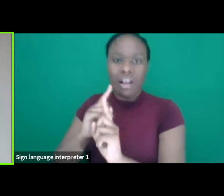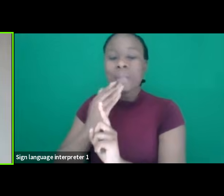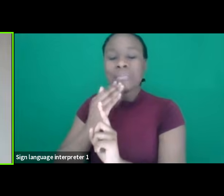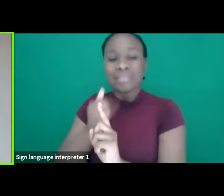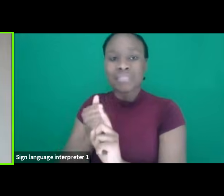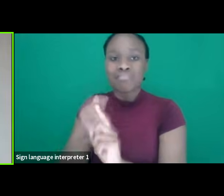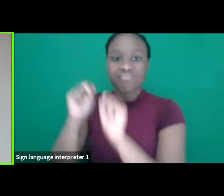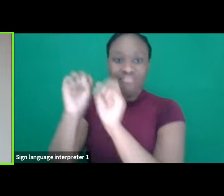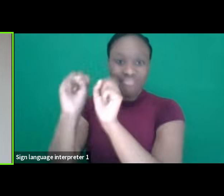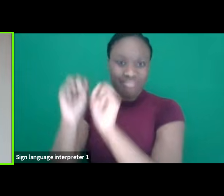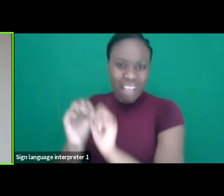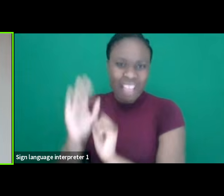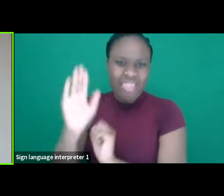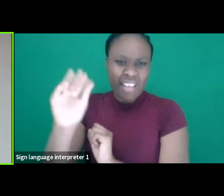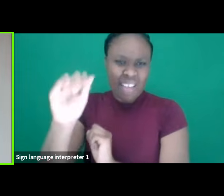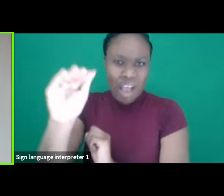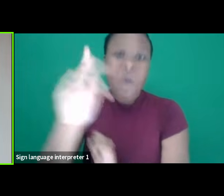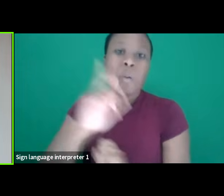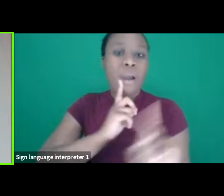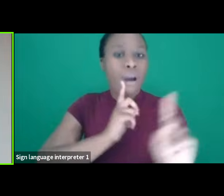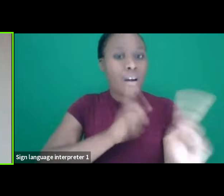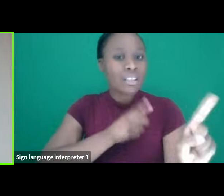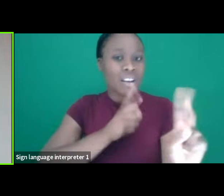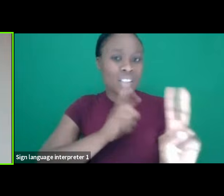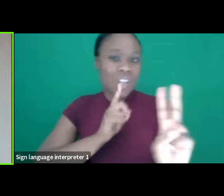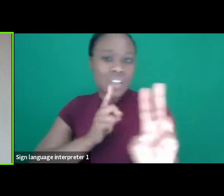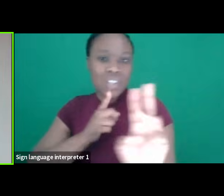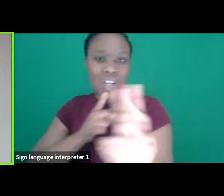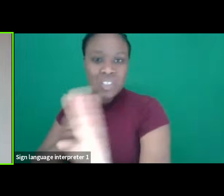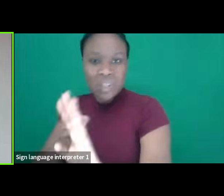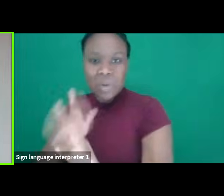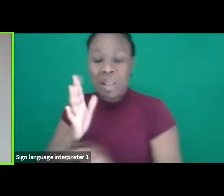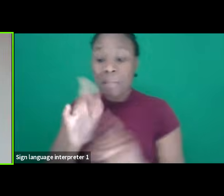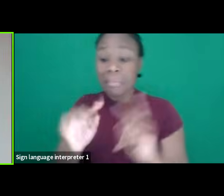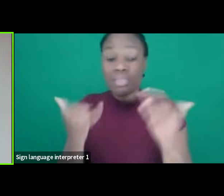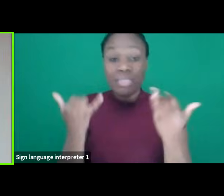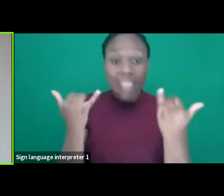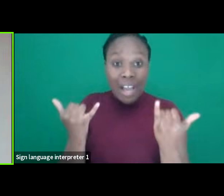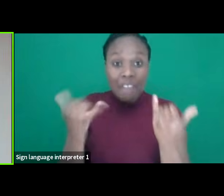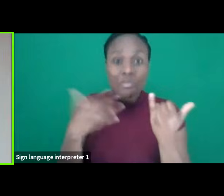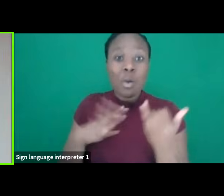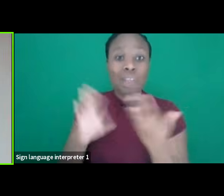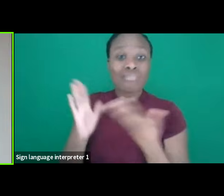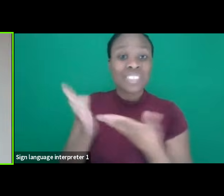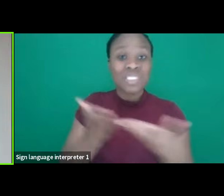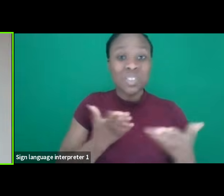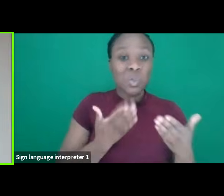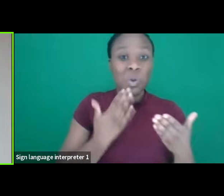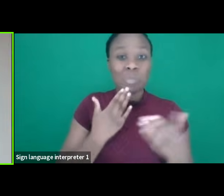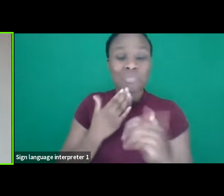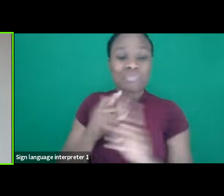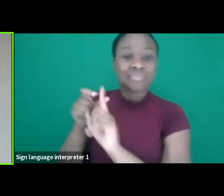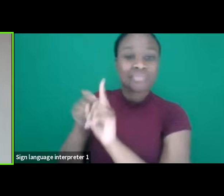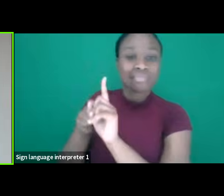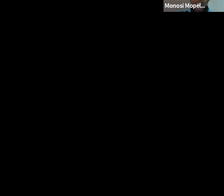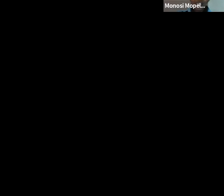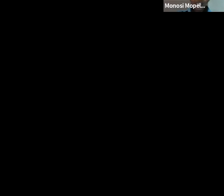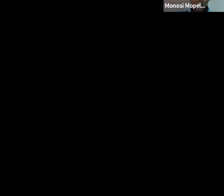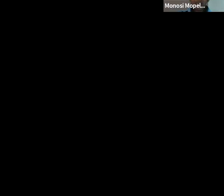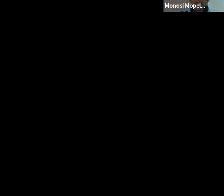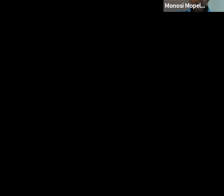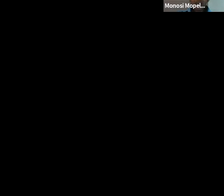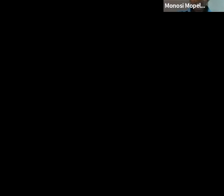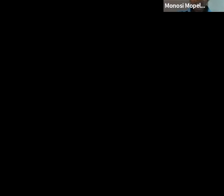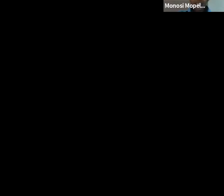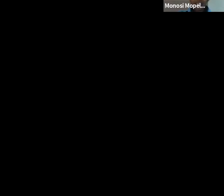this session. And for now, I would like to introduce Justin Hocker. He's